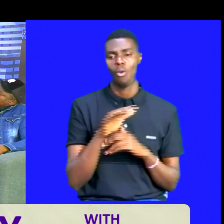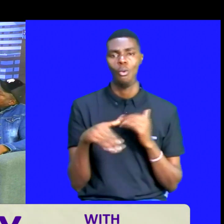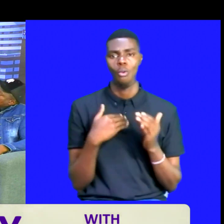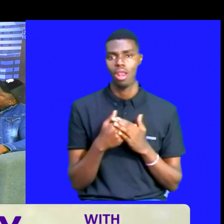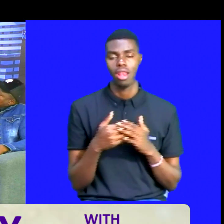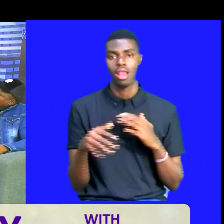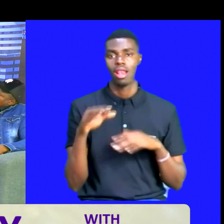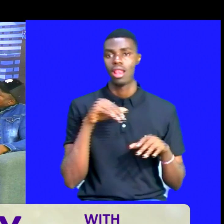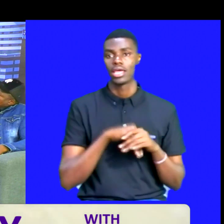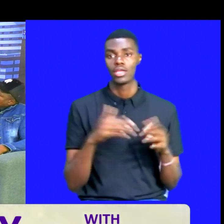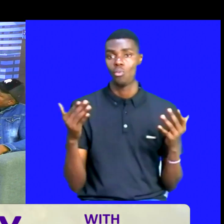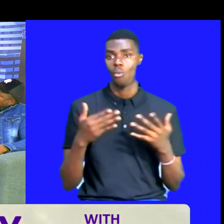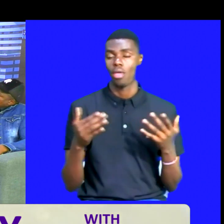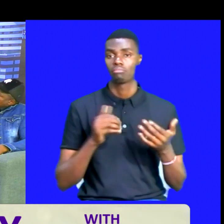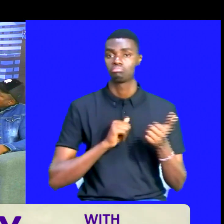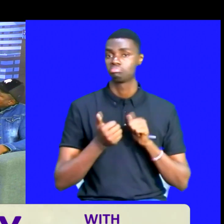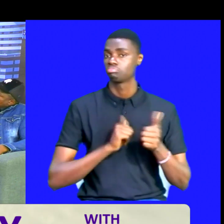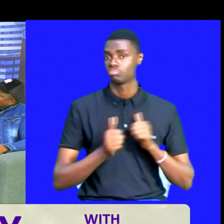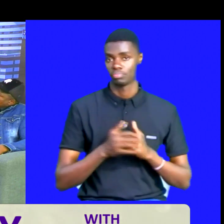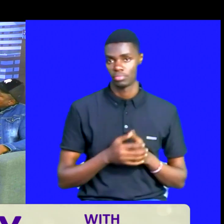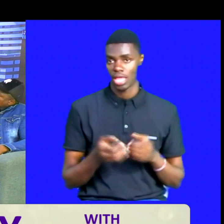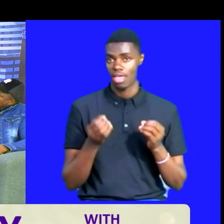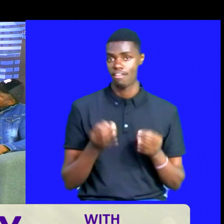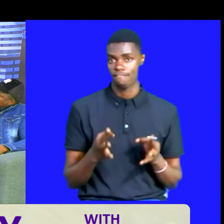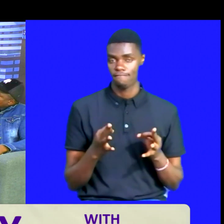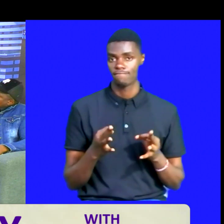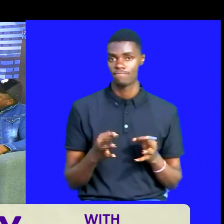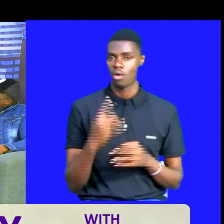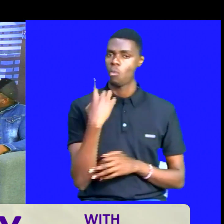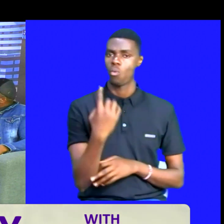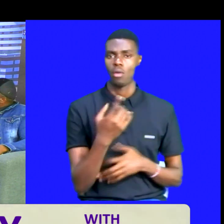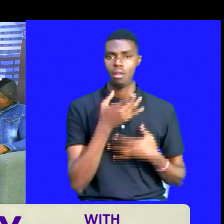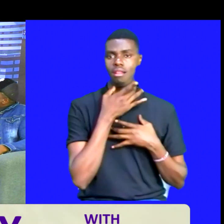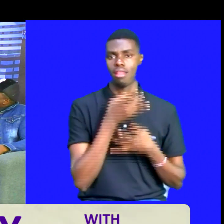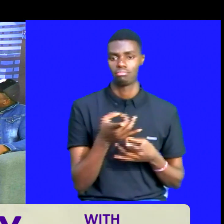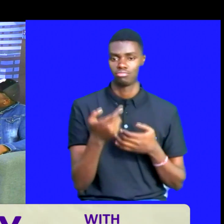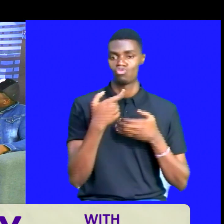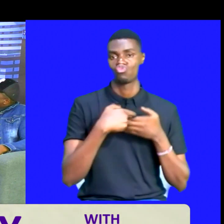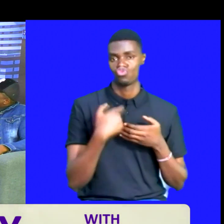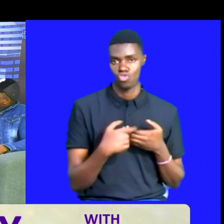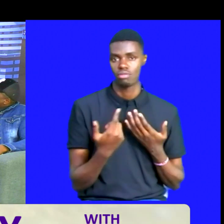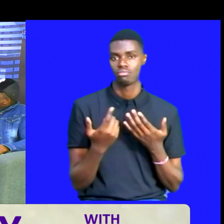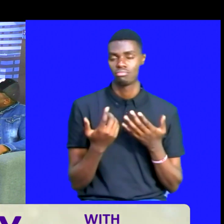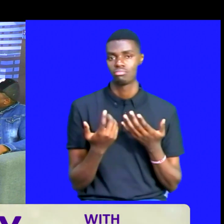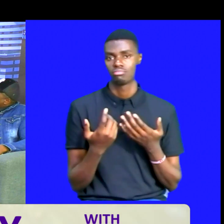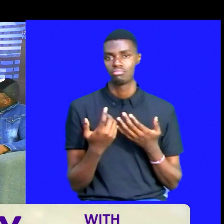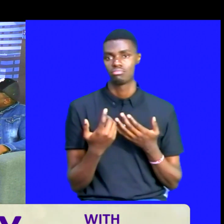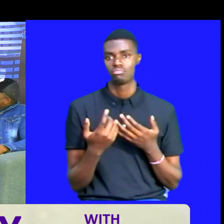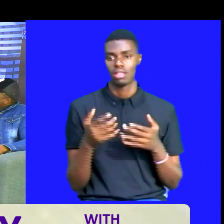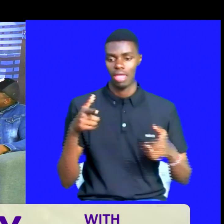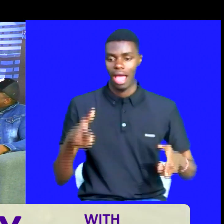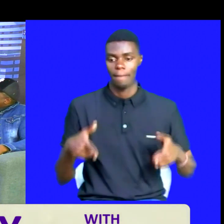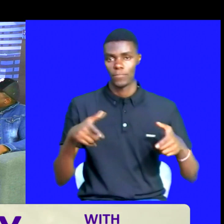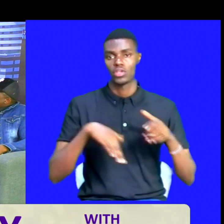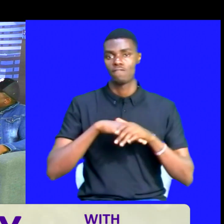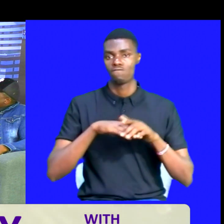in the games. And if one would like to join, generally, and the amputee football